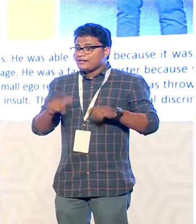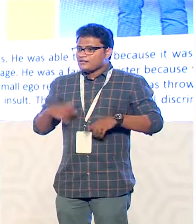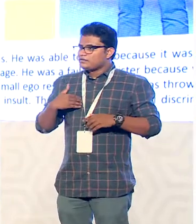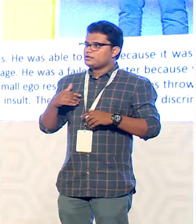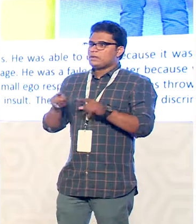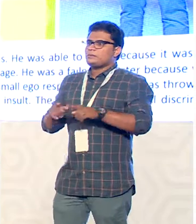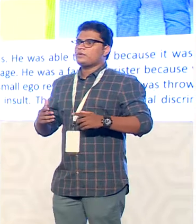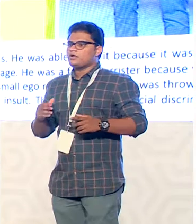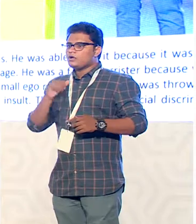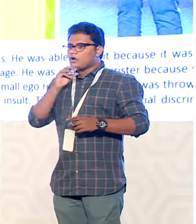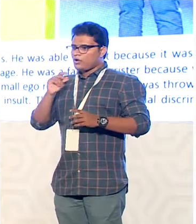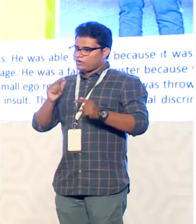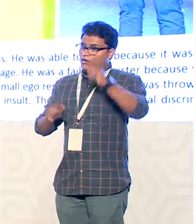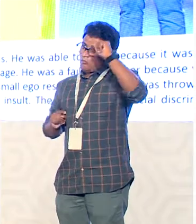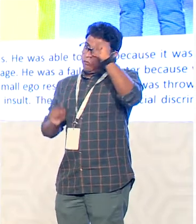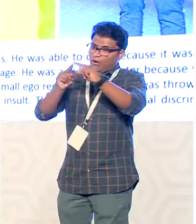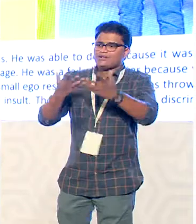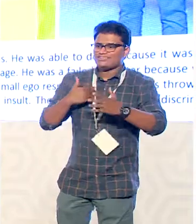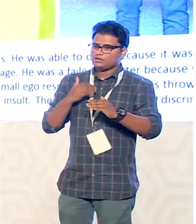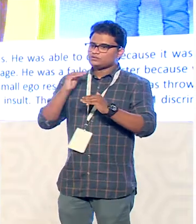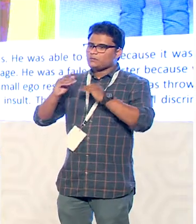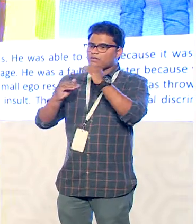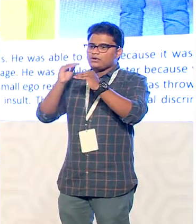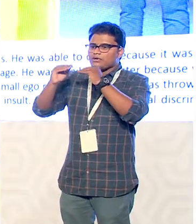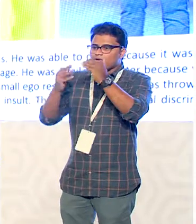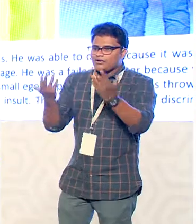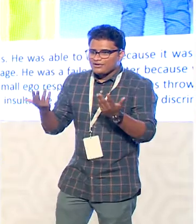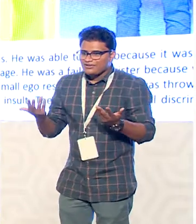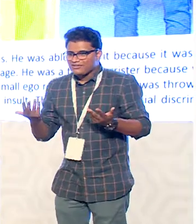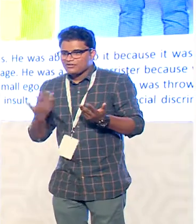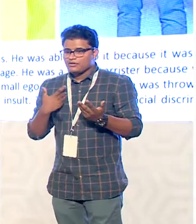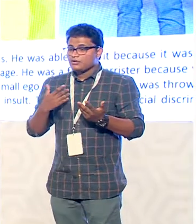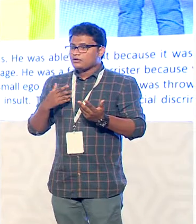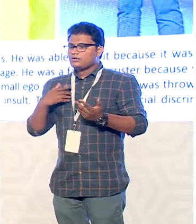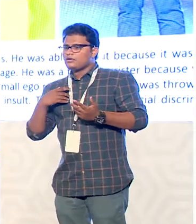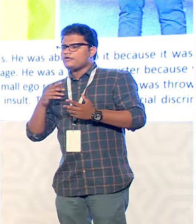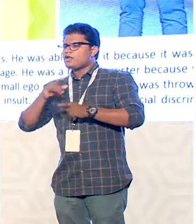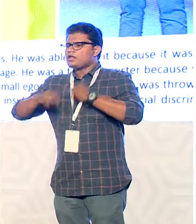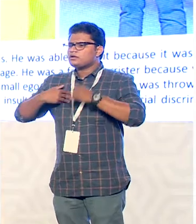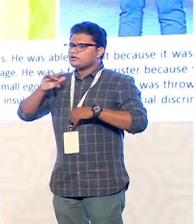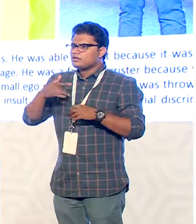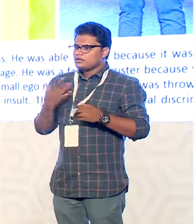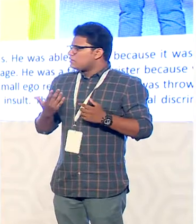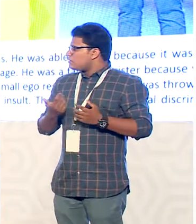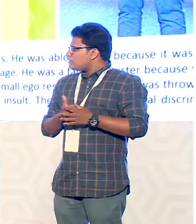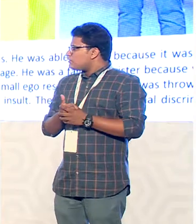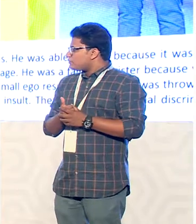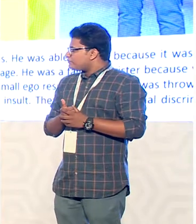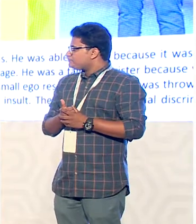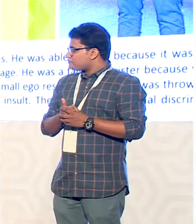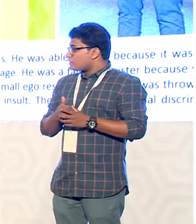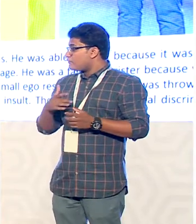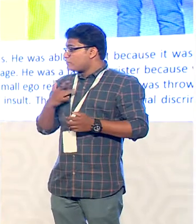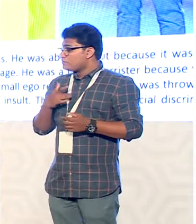step-by-step way, that he comes to the conclusion that truth and nonviolence are the most viable, are the